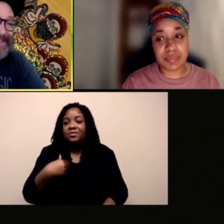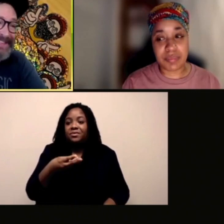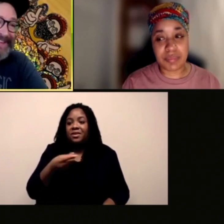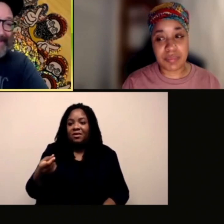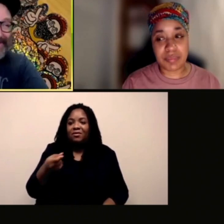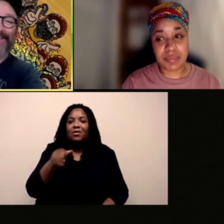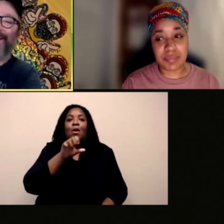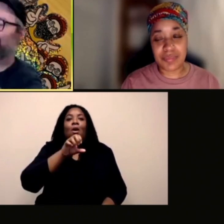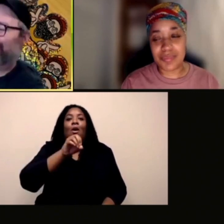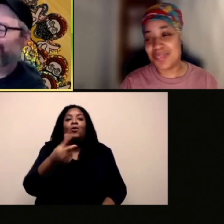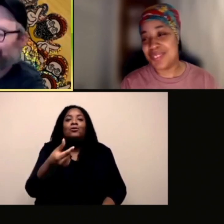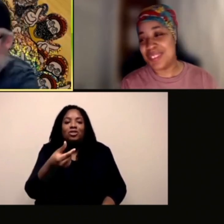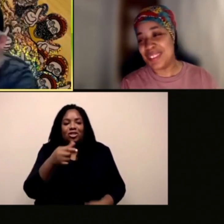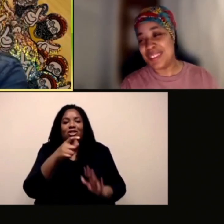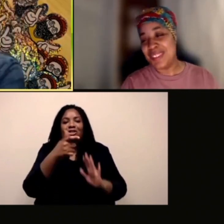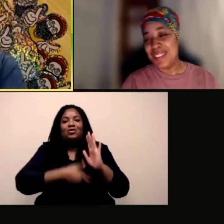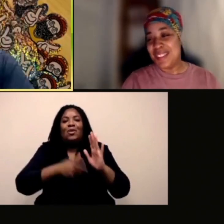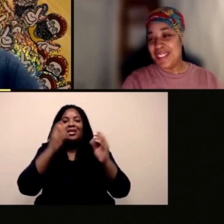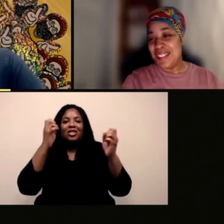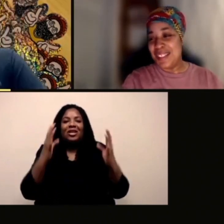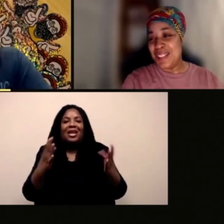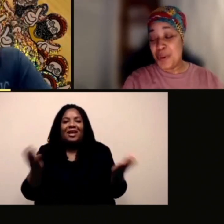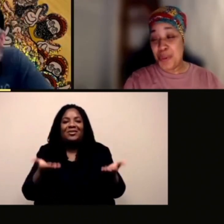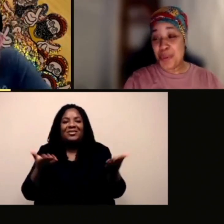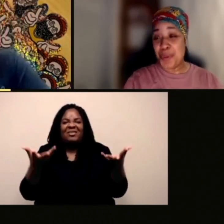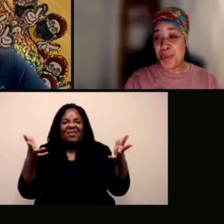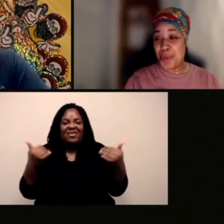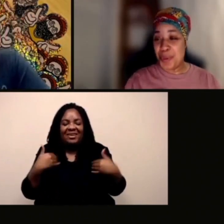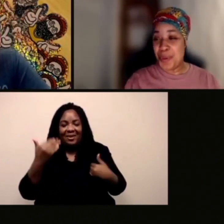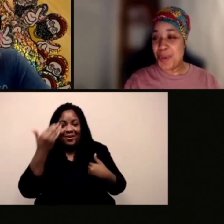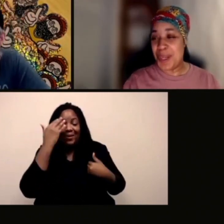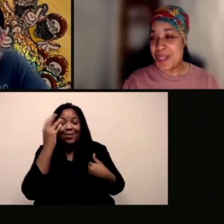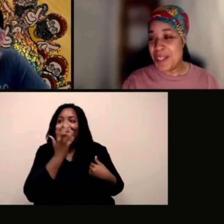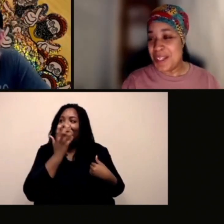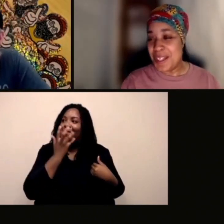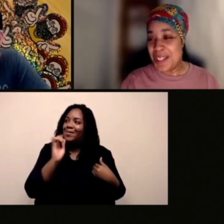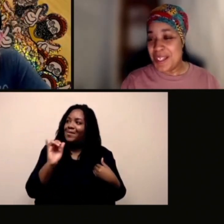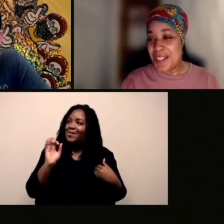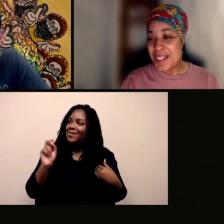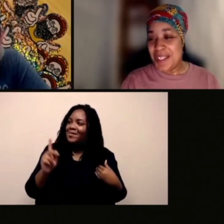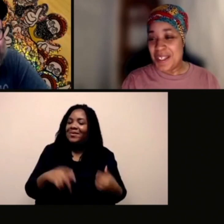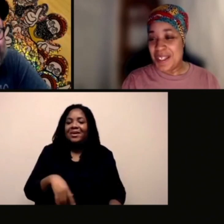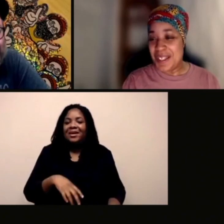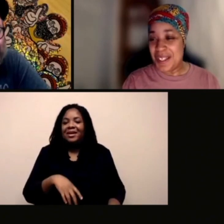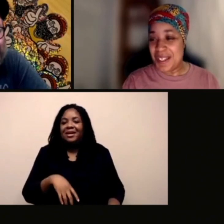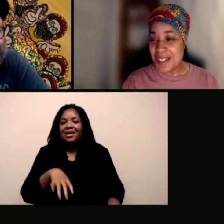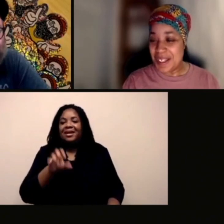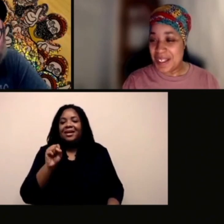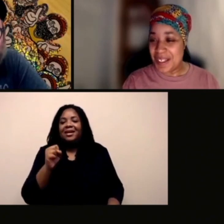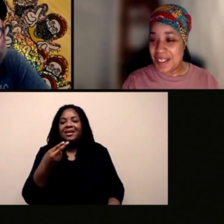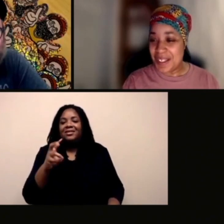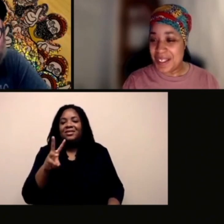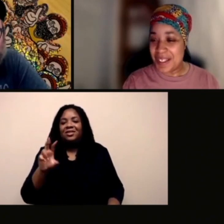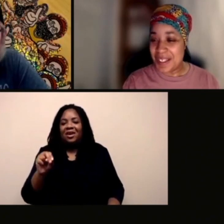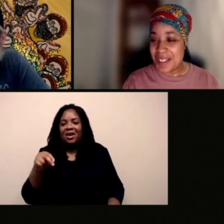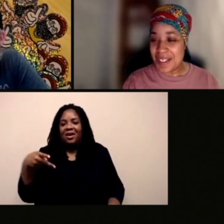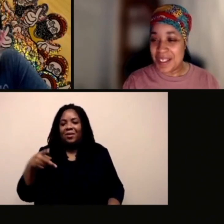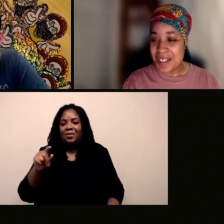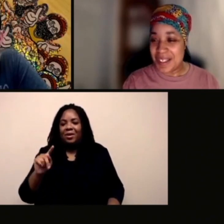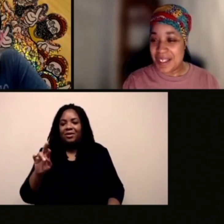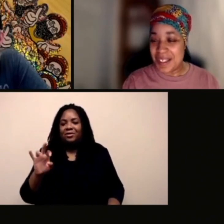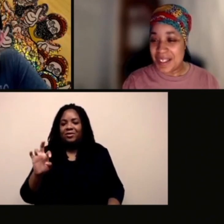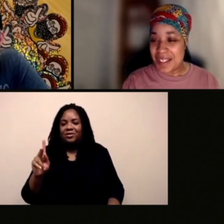Scratch educators in the house. ooh, Shawn Patrick, you want to say hello and let us know who's in the